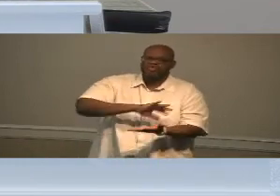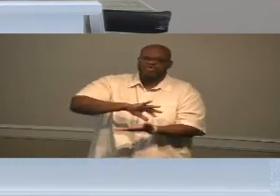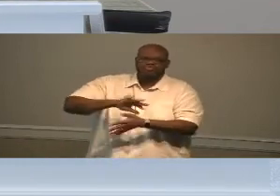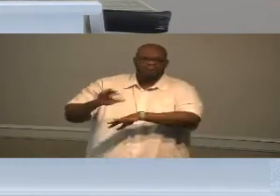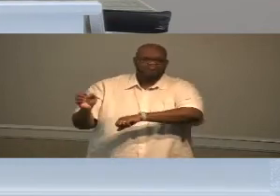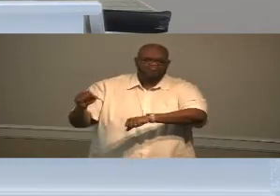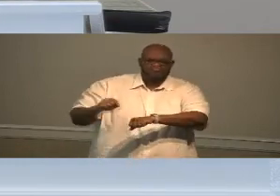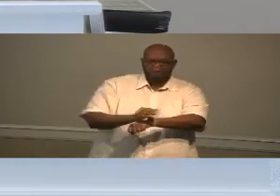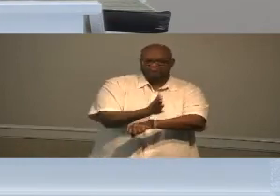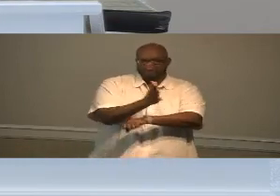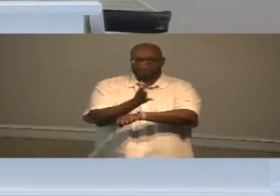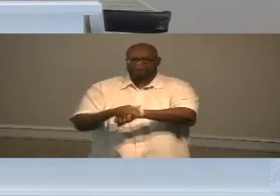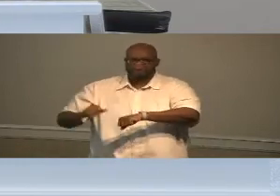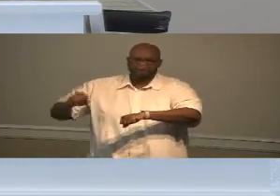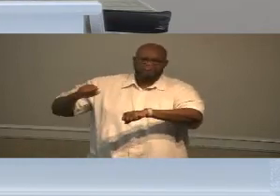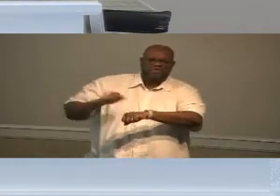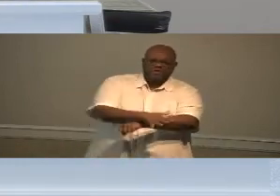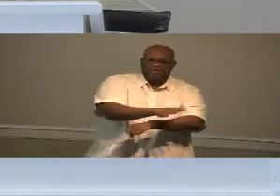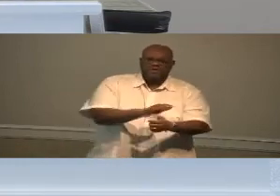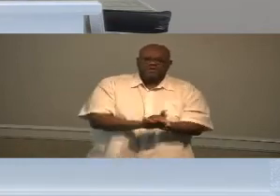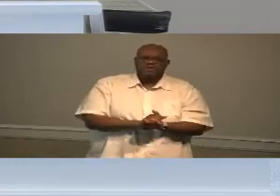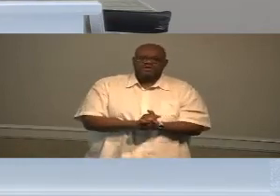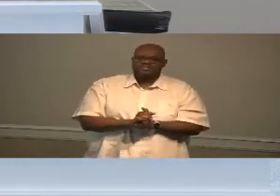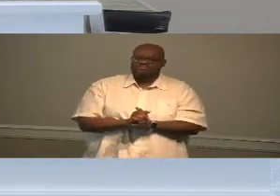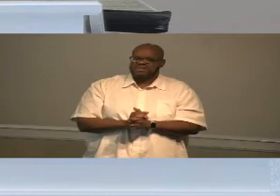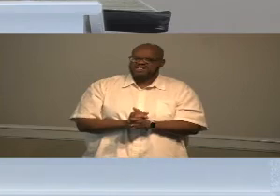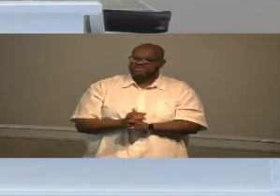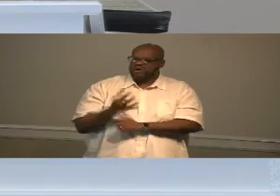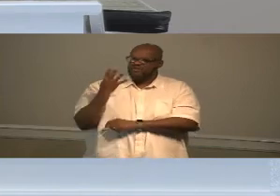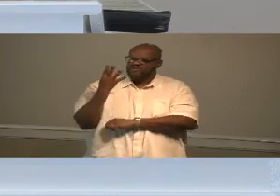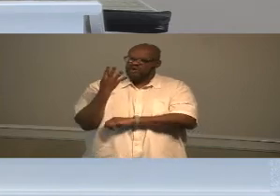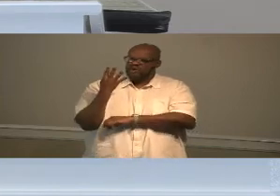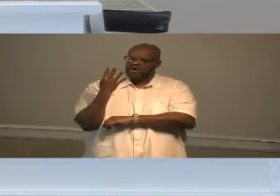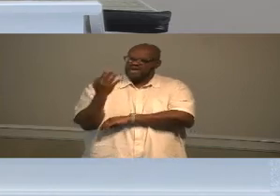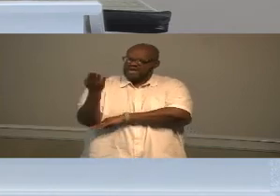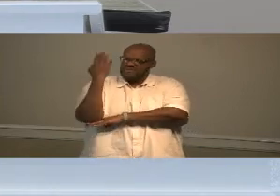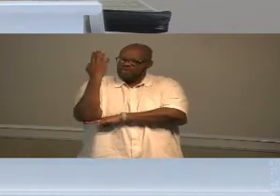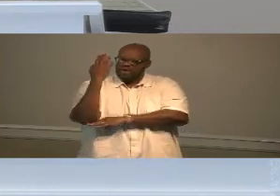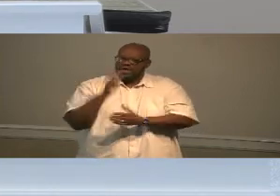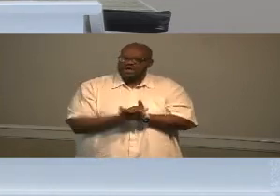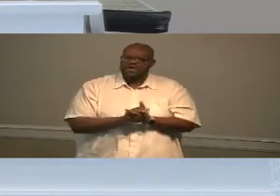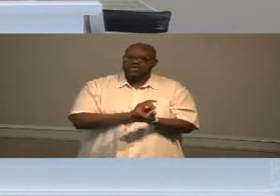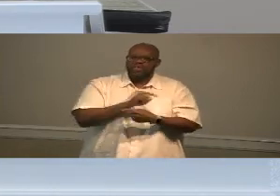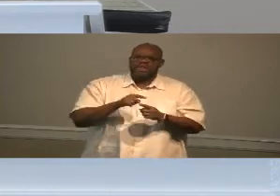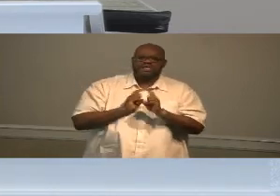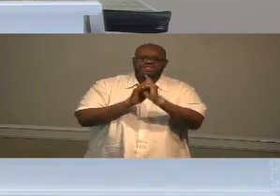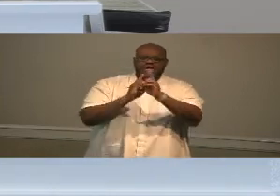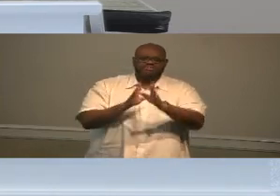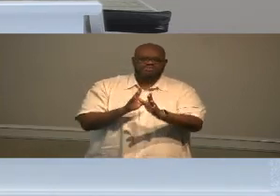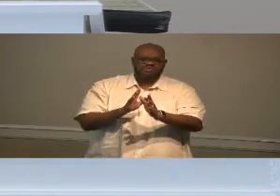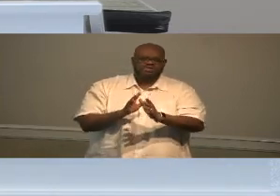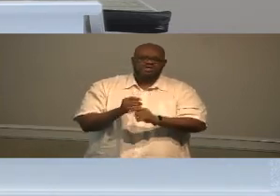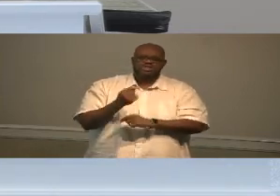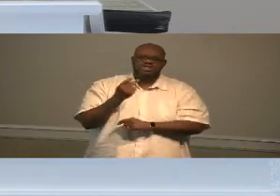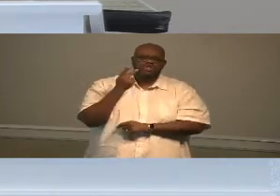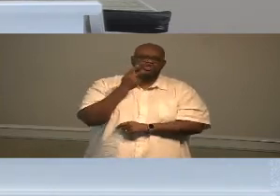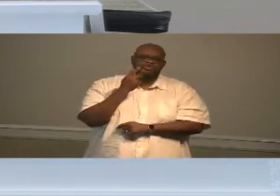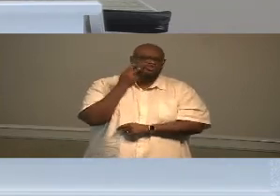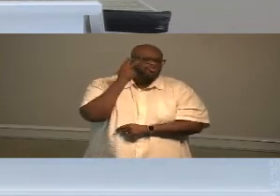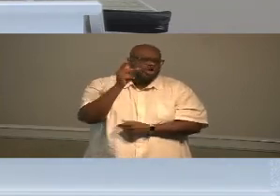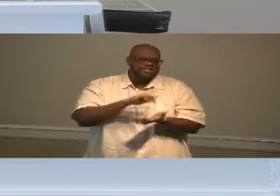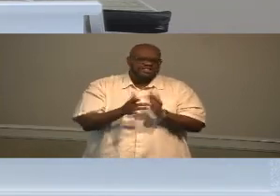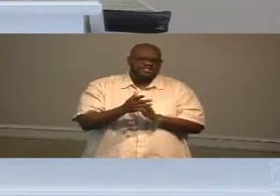Fourth watch. All of a sudden, verse 26 says, and when the disciples saw him walking on the